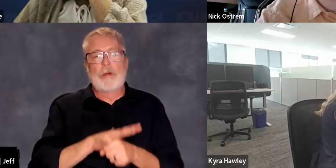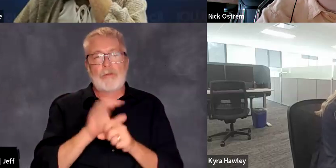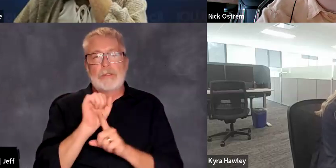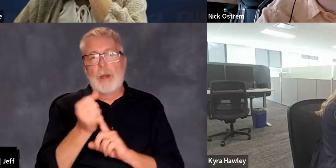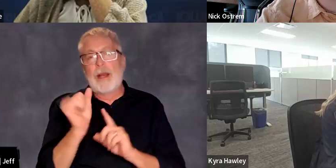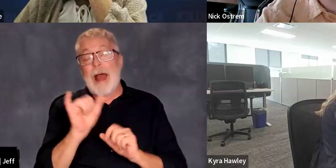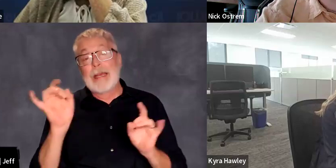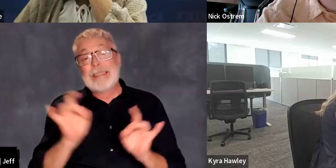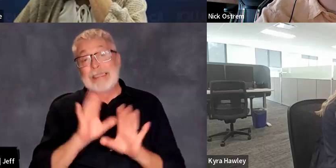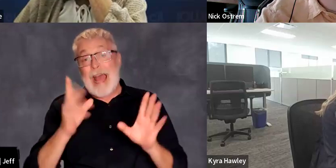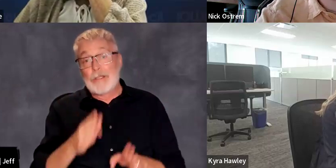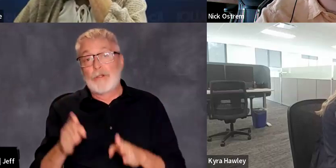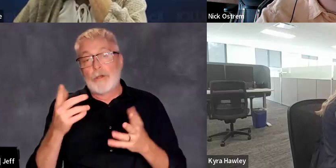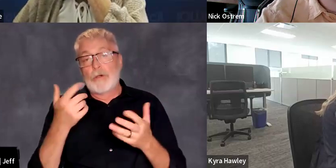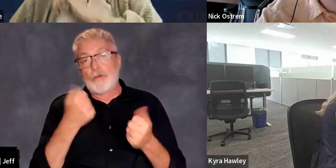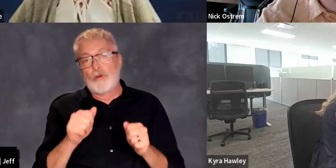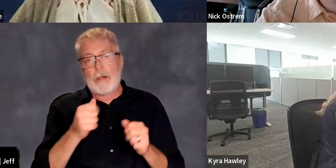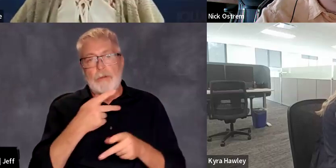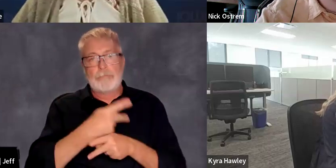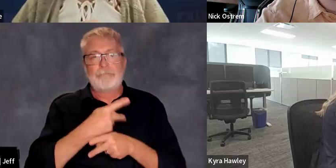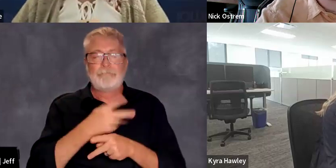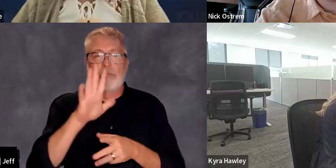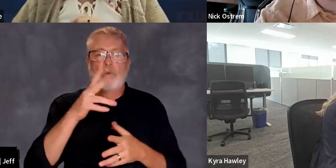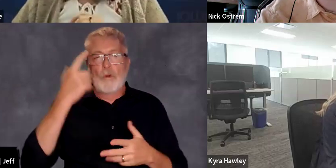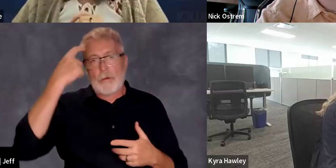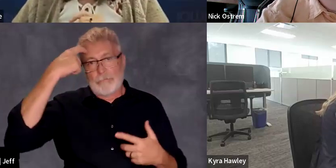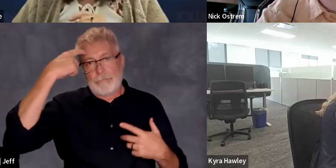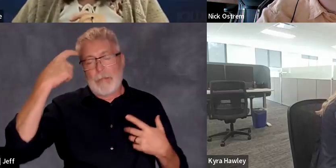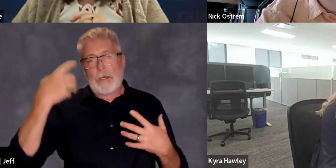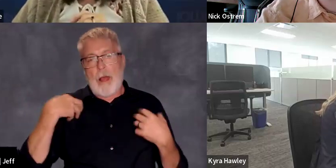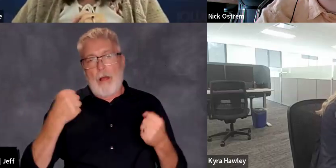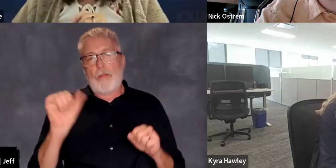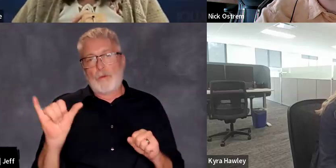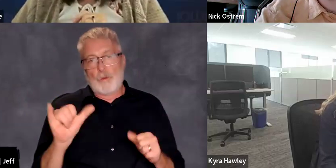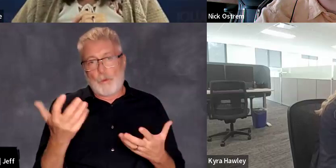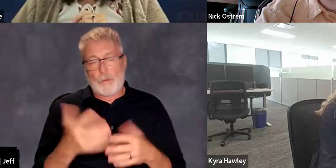like a disaster that you're trying to maintain your mental well-being as much as possible.